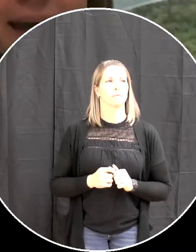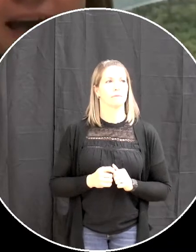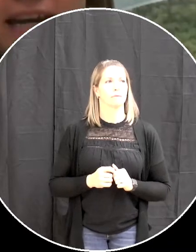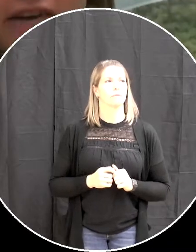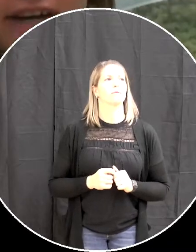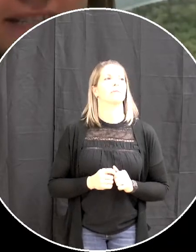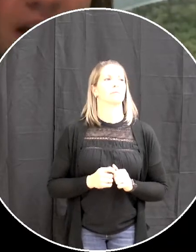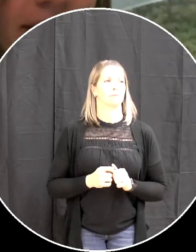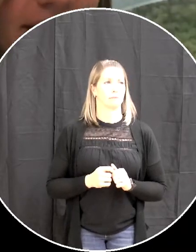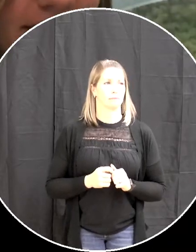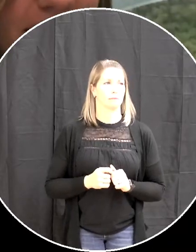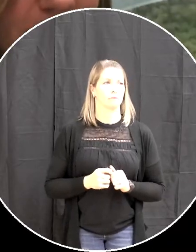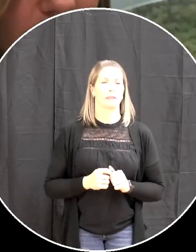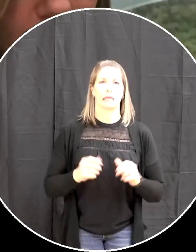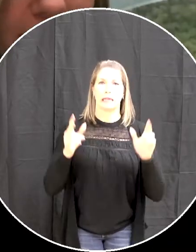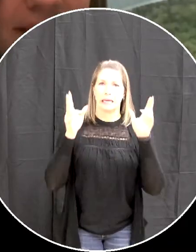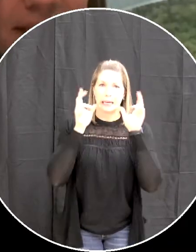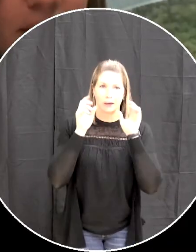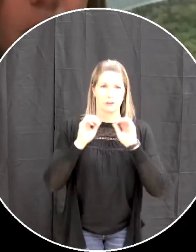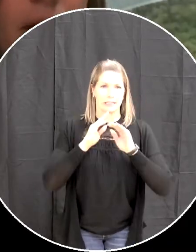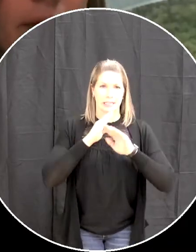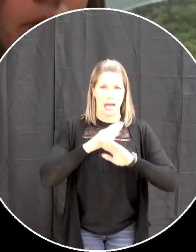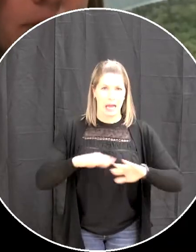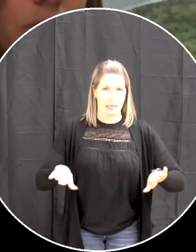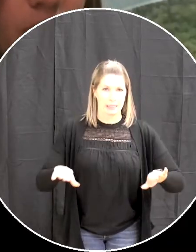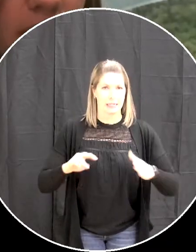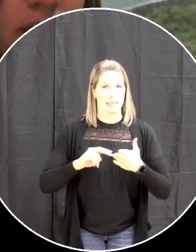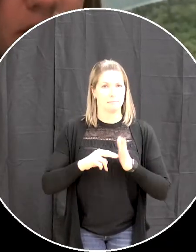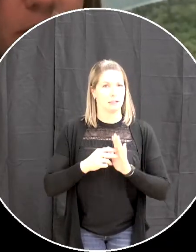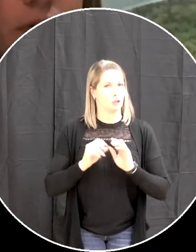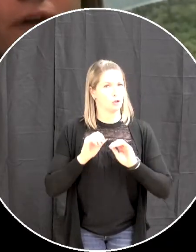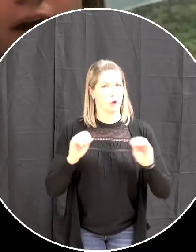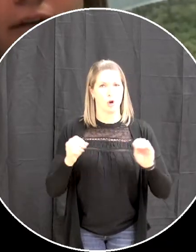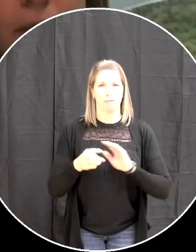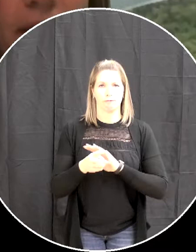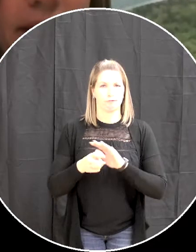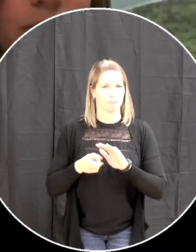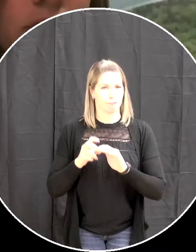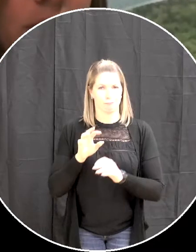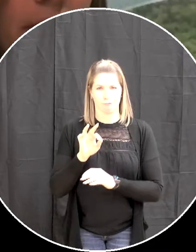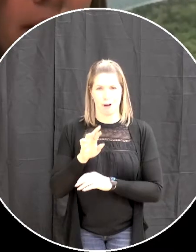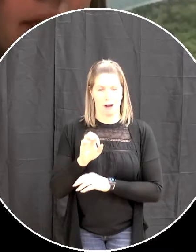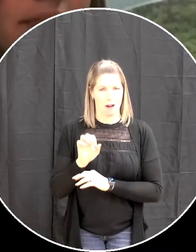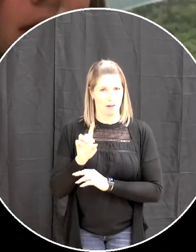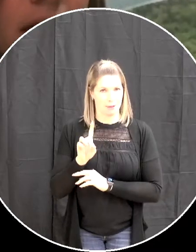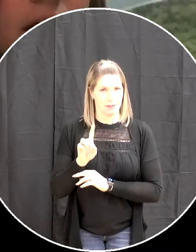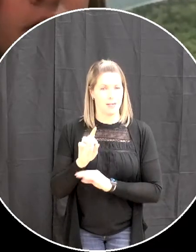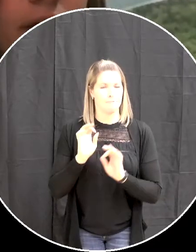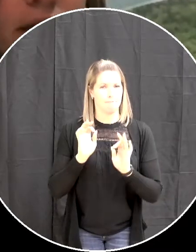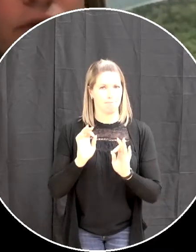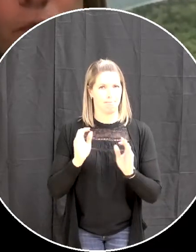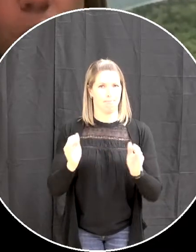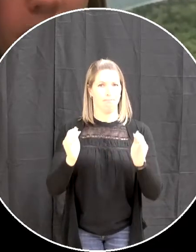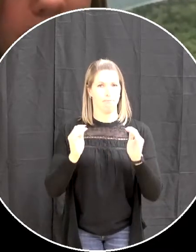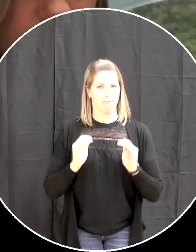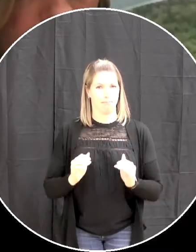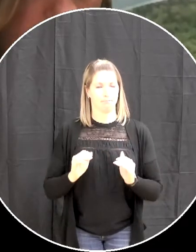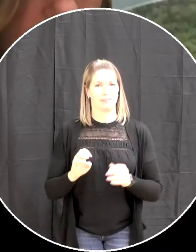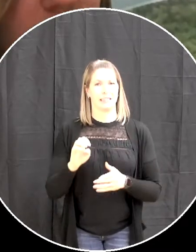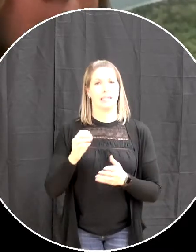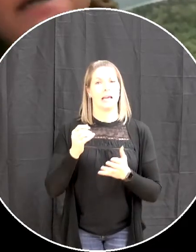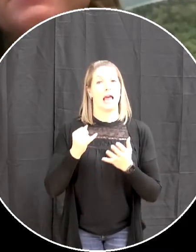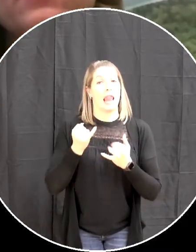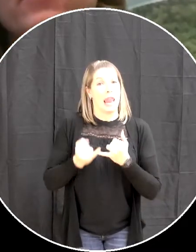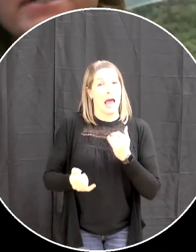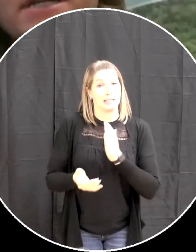Okay, and hearing silence, that's great. So I will just move on to the final appendix, which is Appendix E, financial reporting